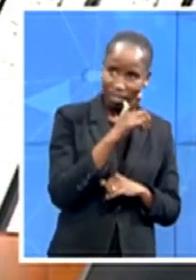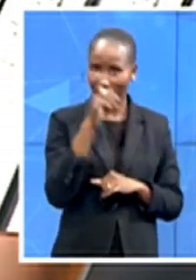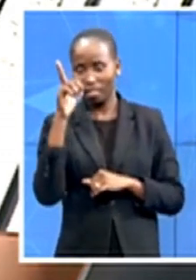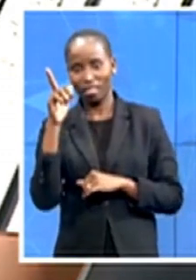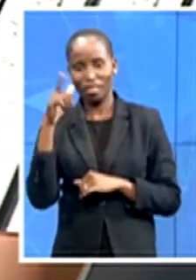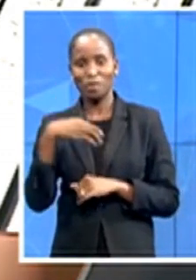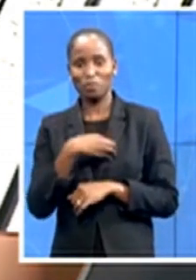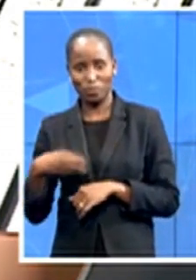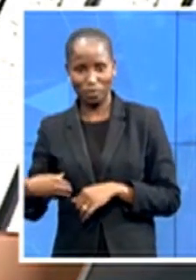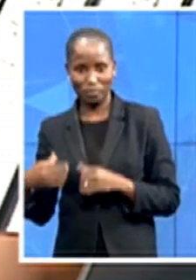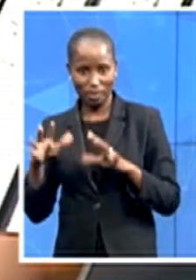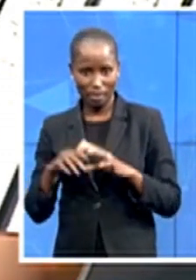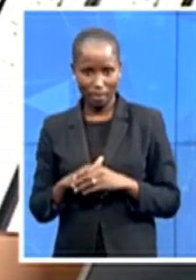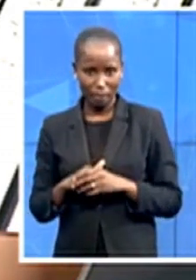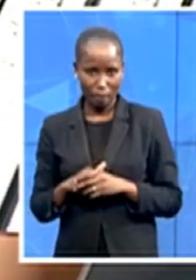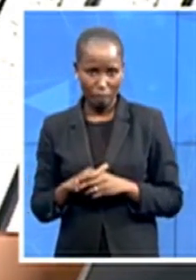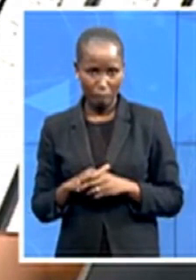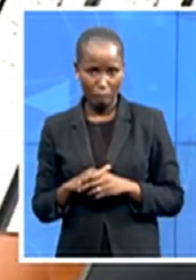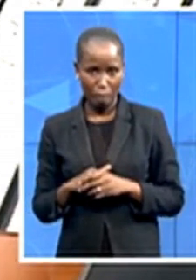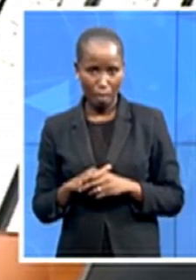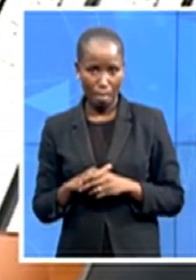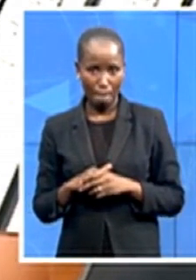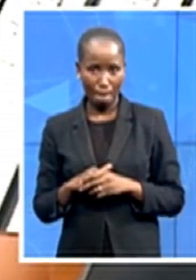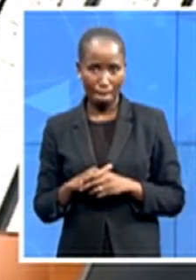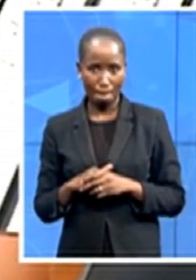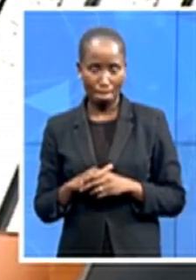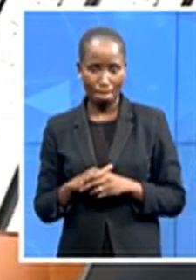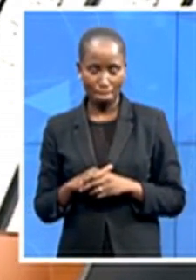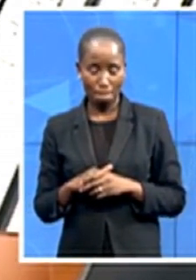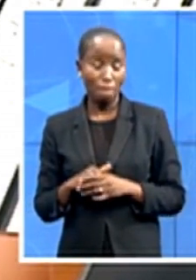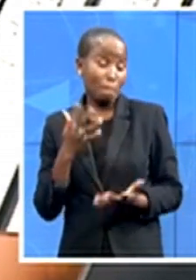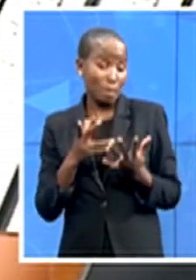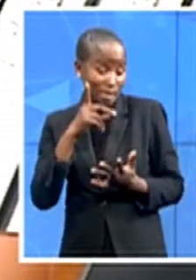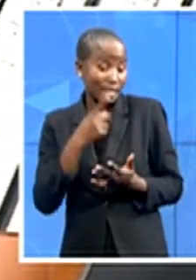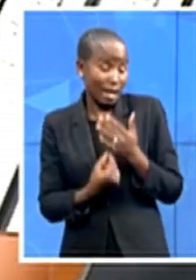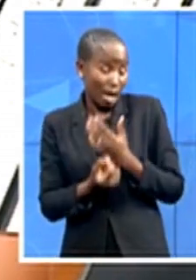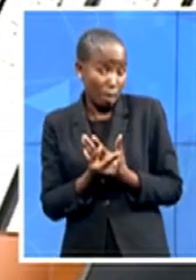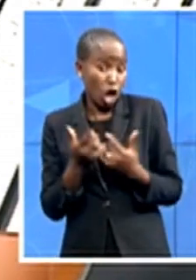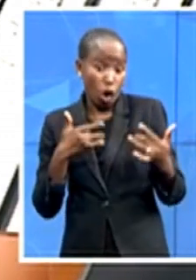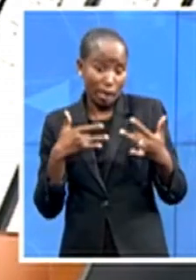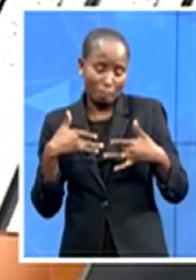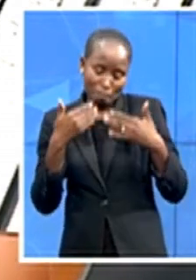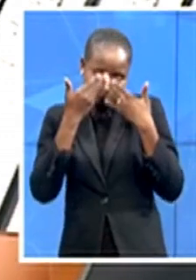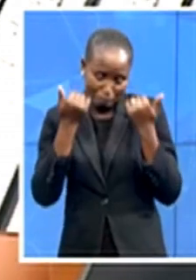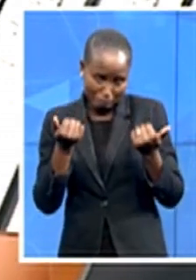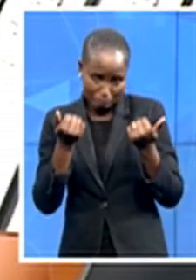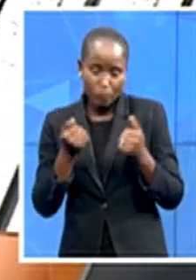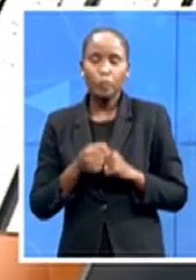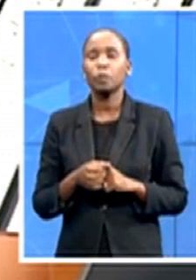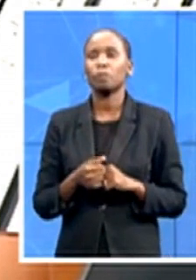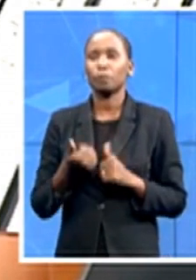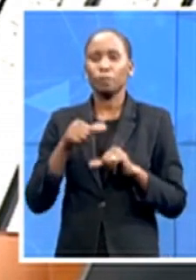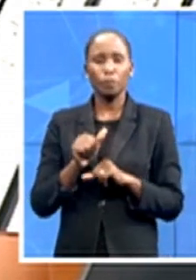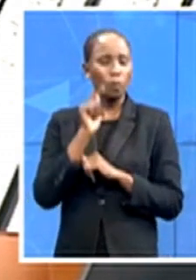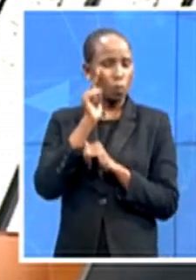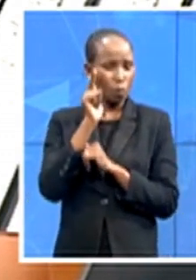And maybe that would have raised a concern, I don't know. Then there was a flurry of consultations that involved some of